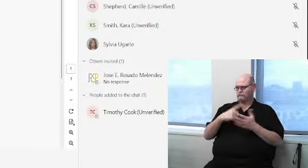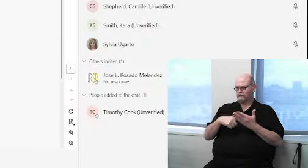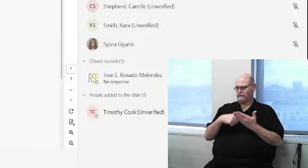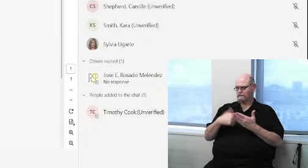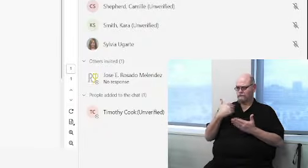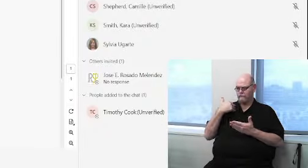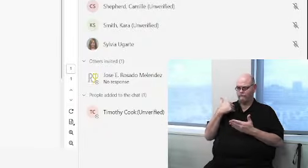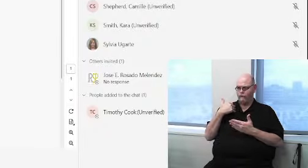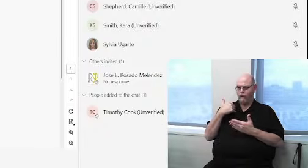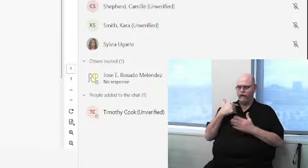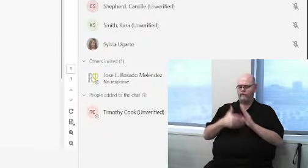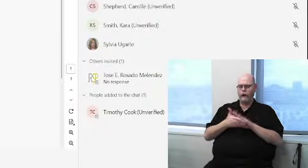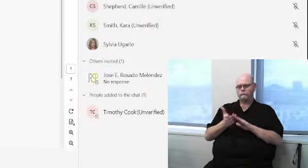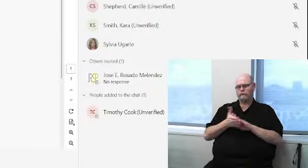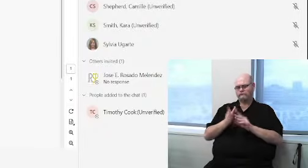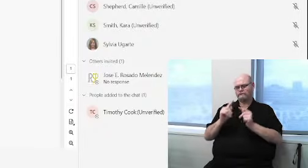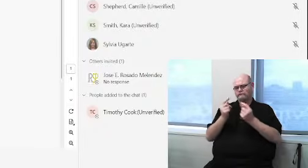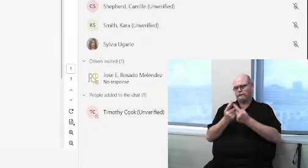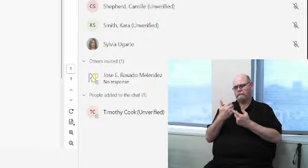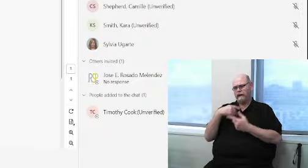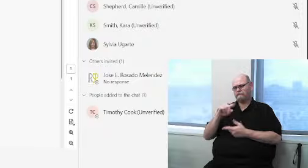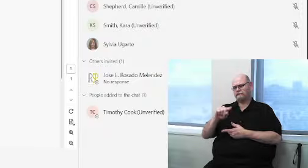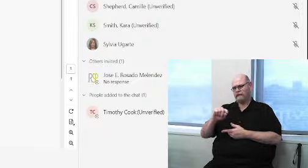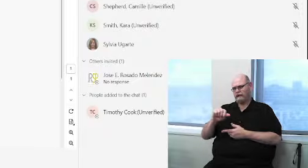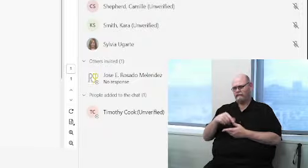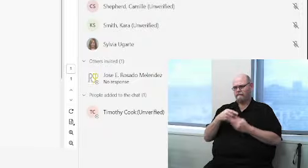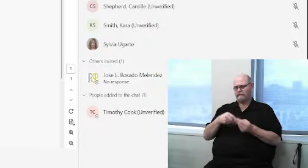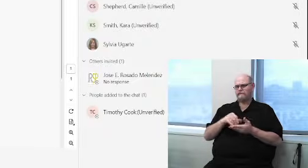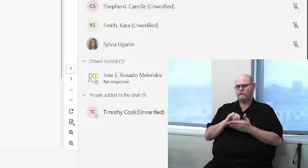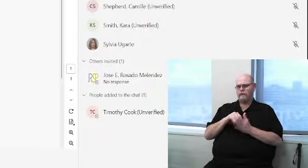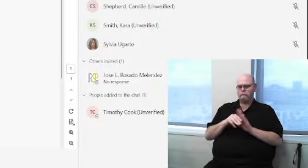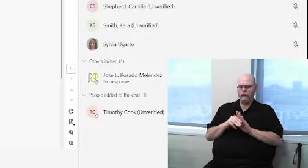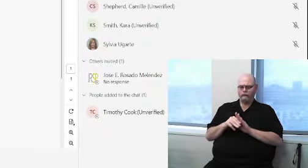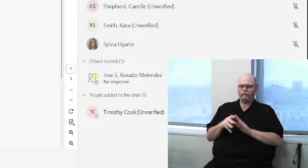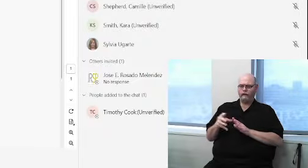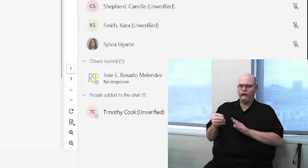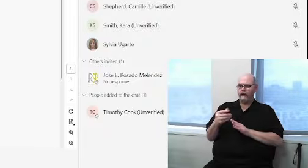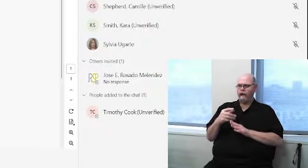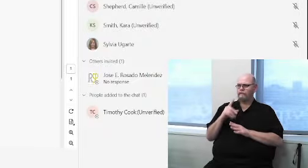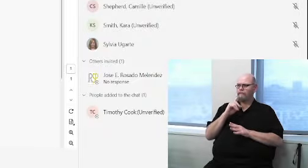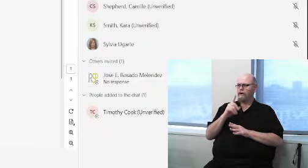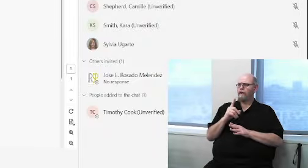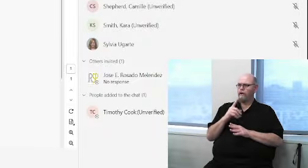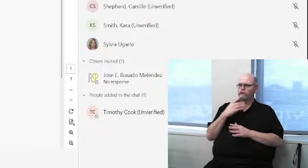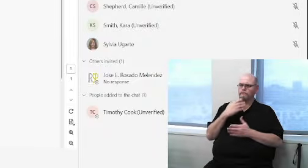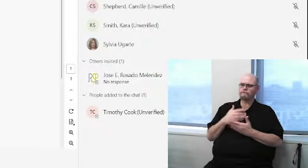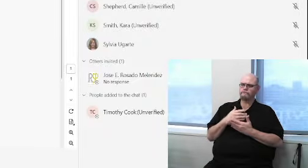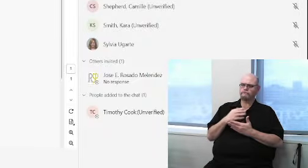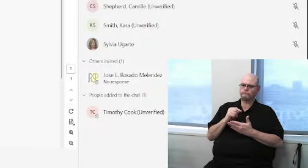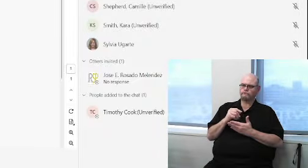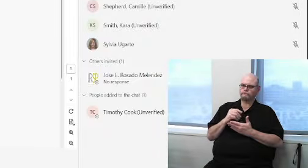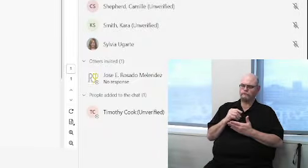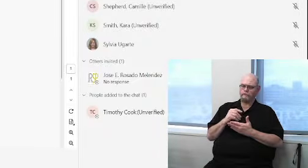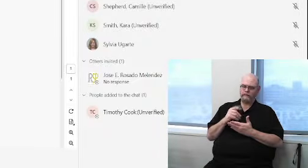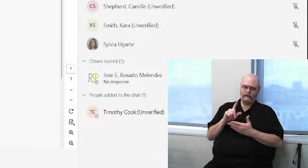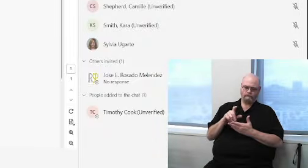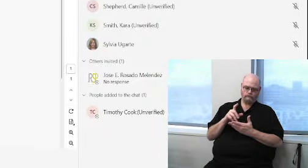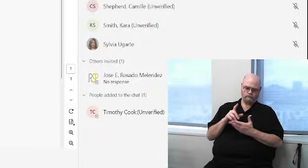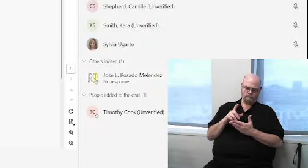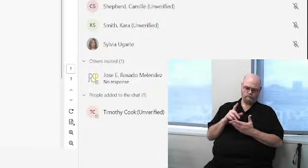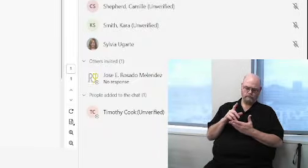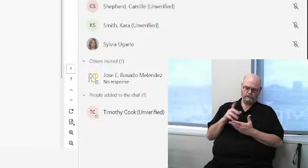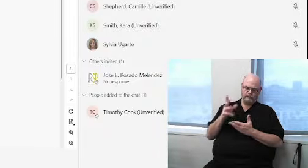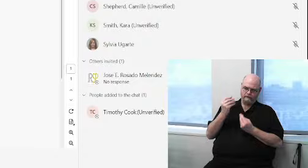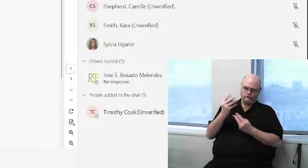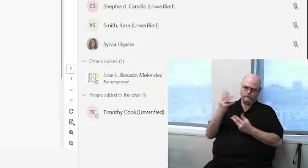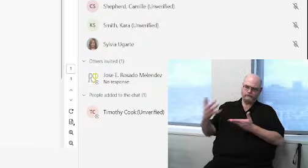discussed earlier, the operations team has data that feeds into this model. There are various groups that actually feeds into it.